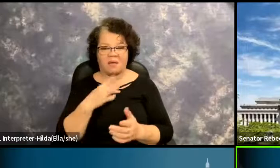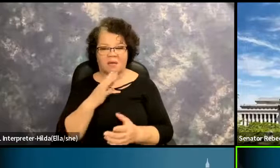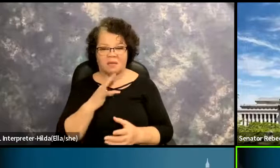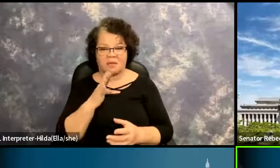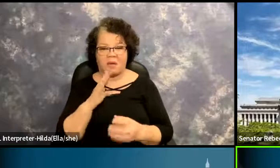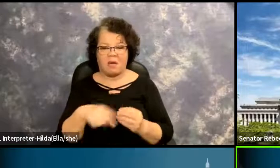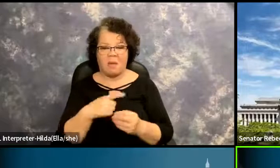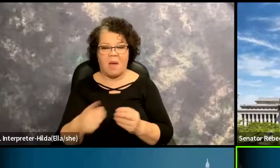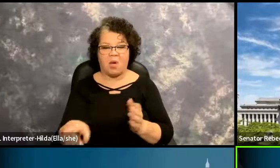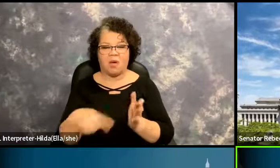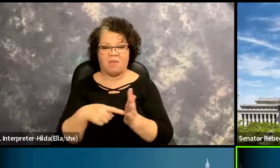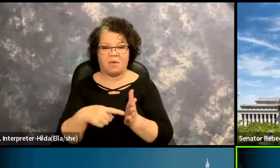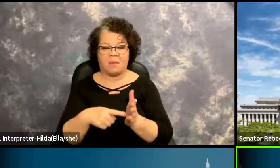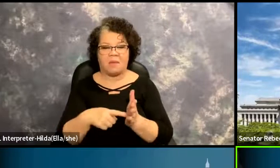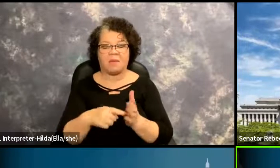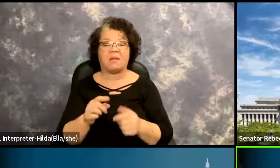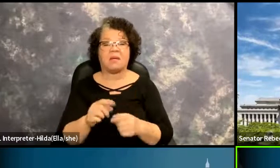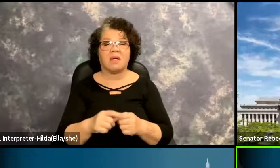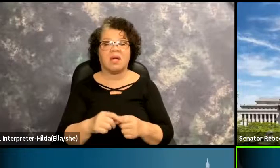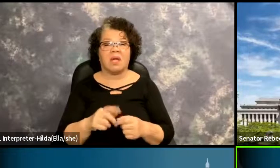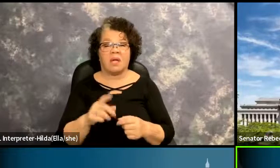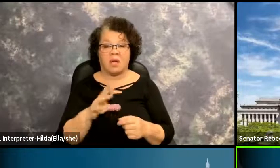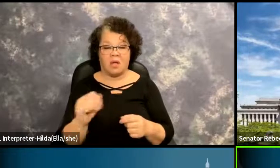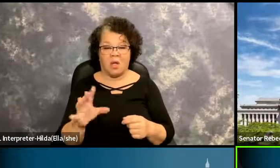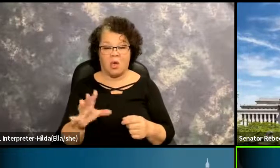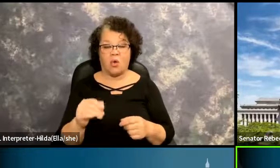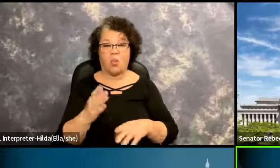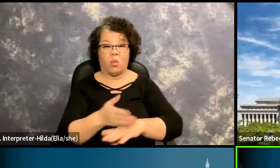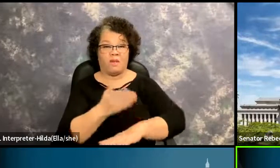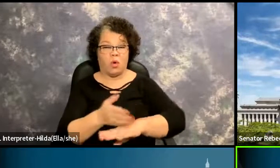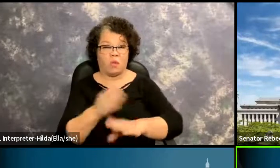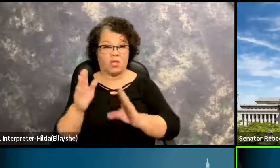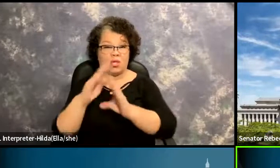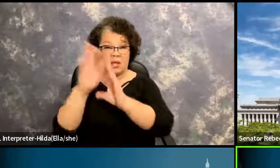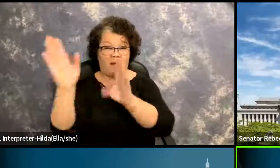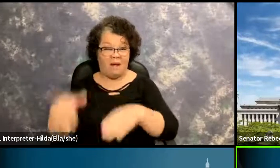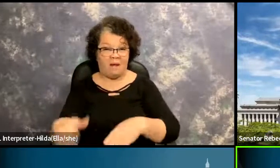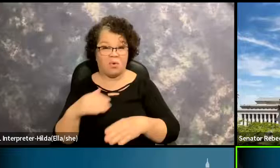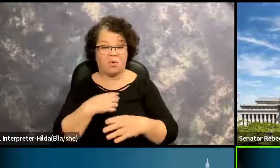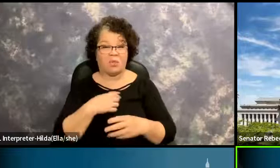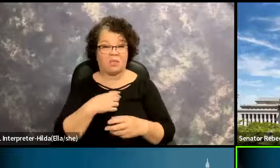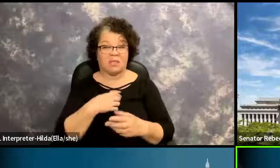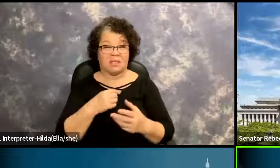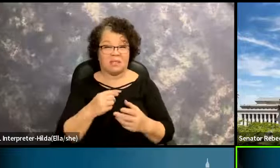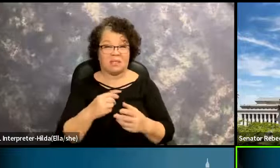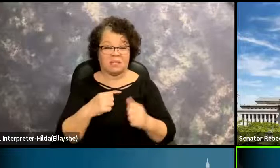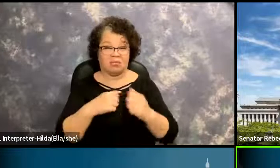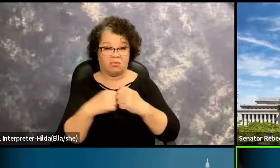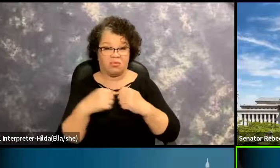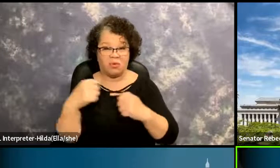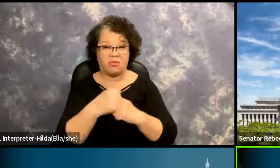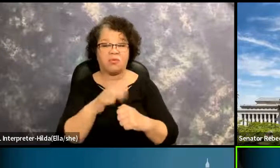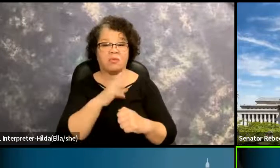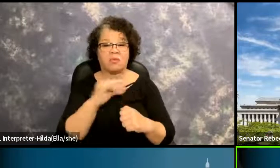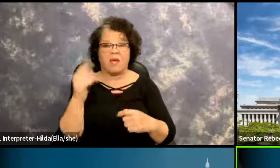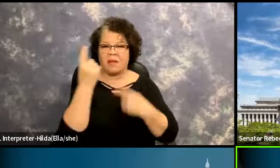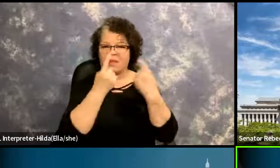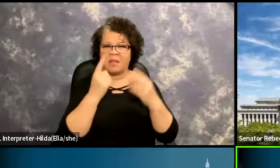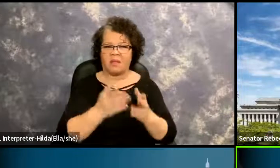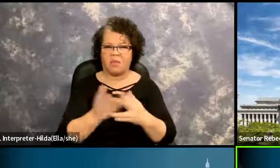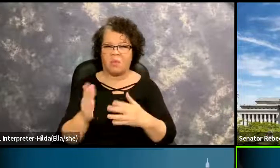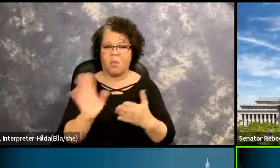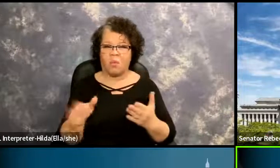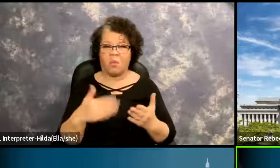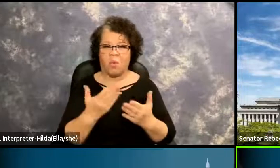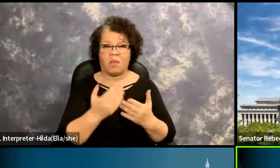new housing infrastructure, refurbishing housing infrastructure that we currently have, and thinking through all of the conduits to what it